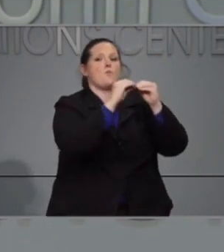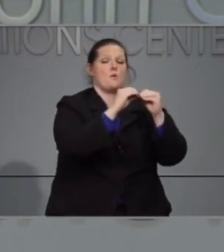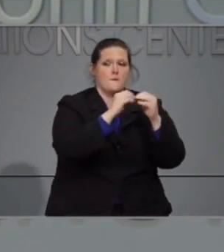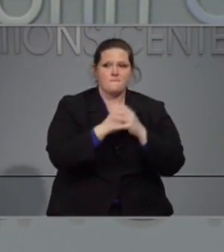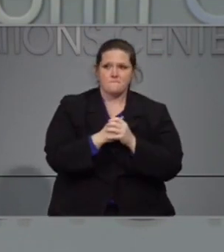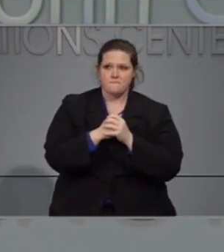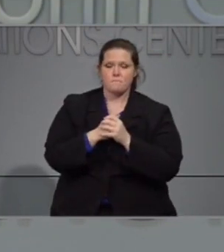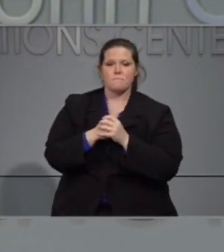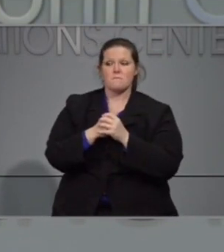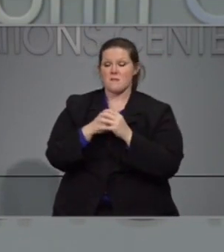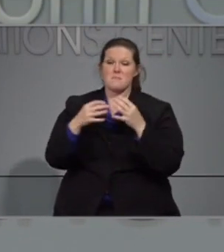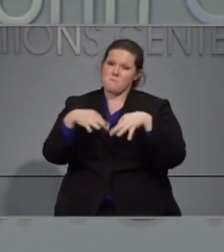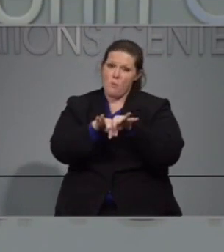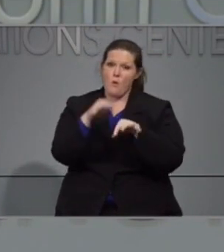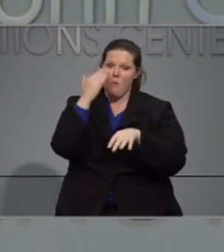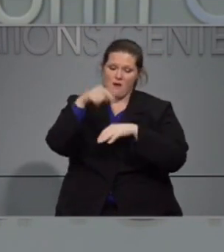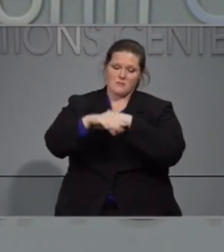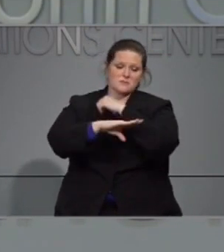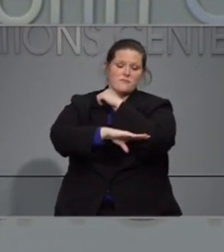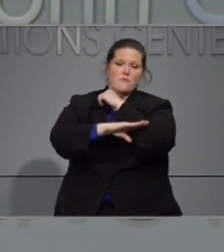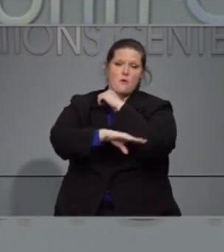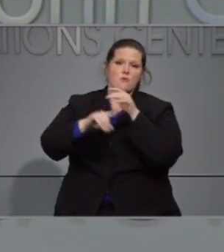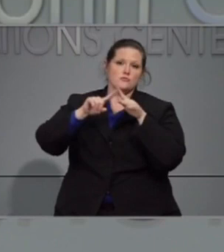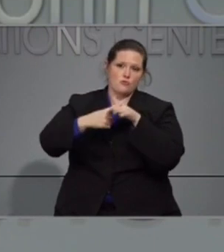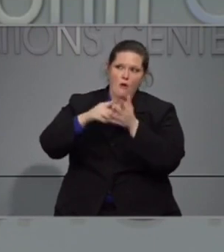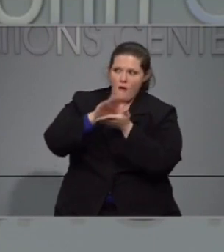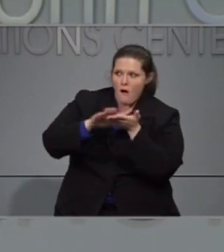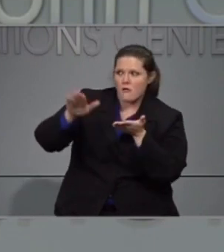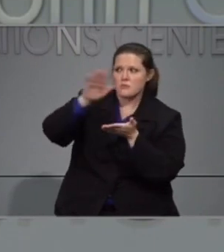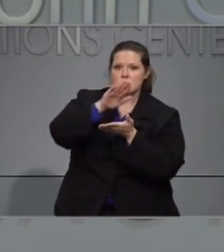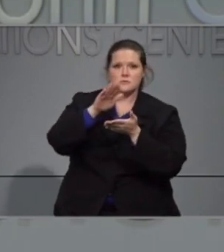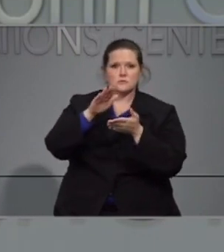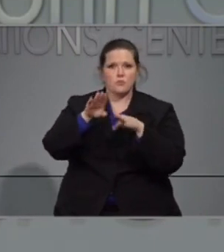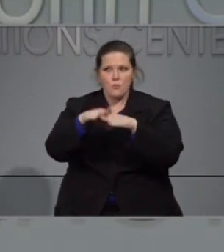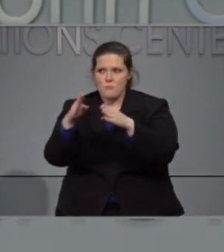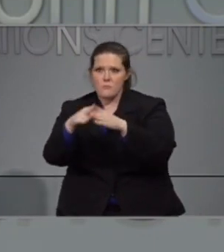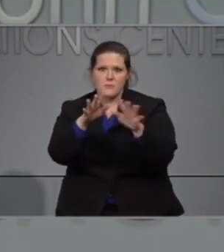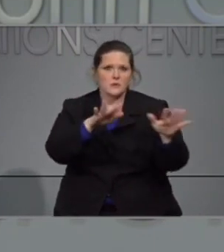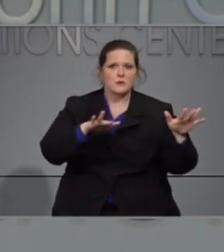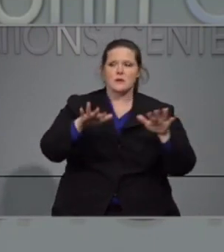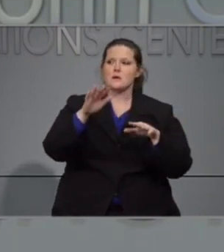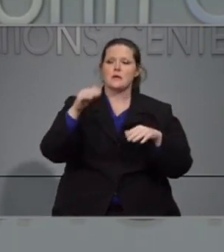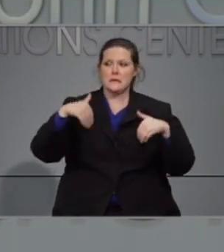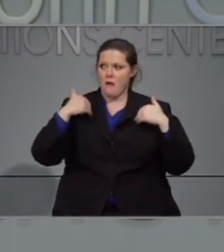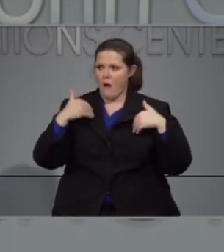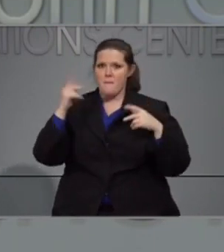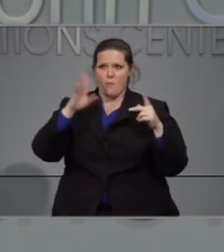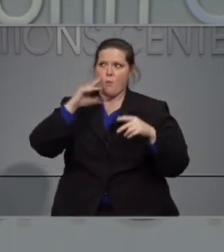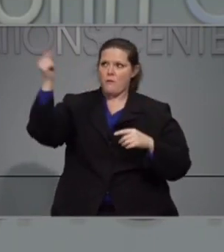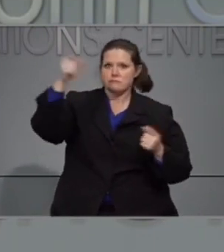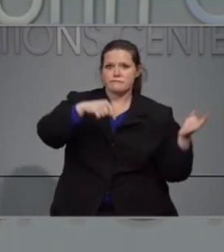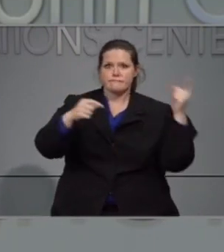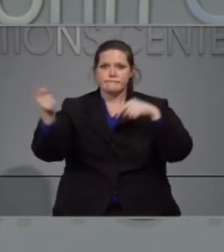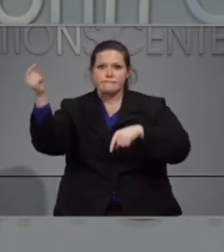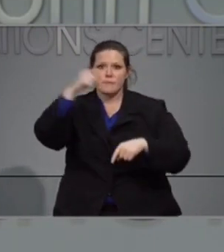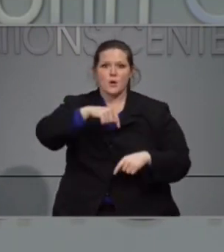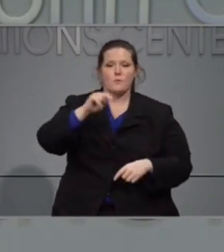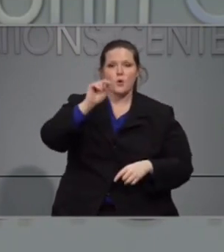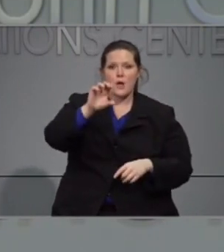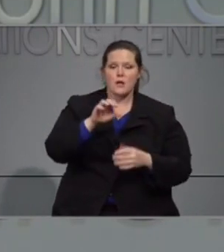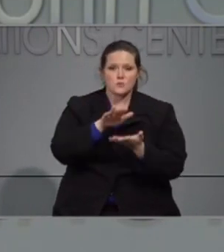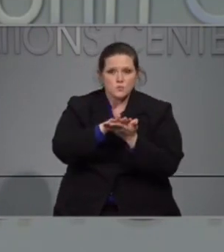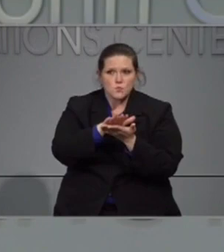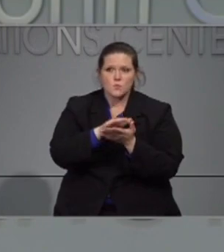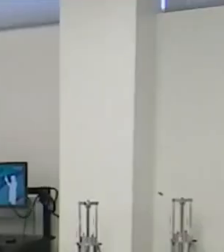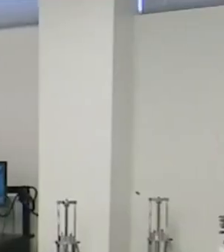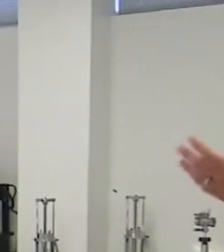our state. We've seen case numbers increase among younger people, and prevention is critical to slowing